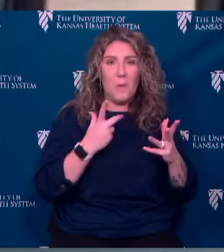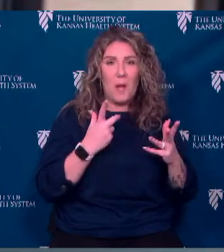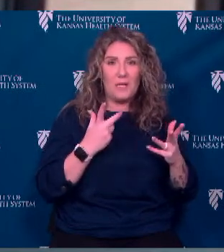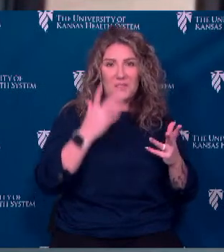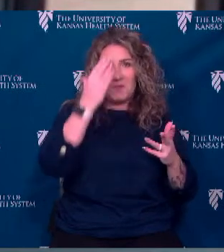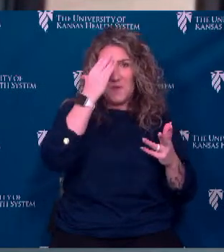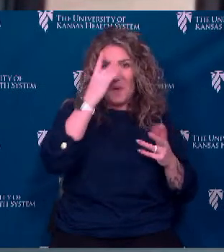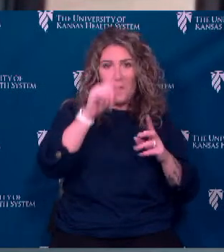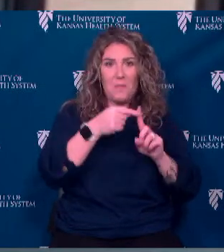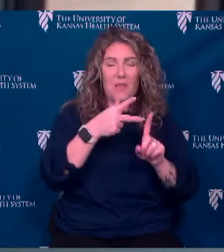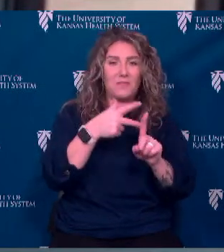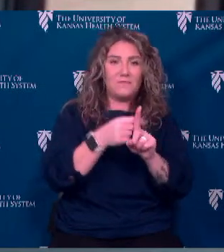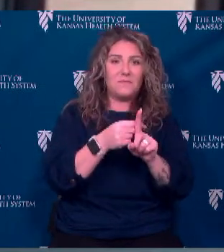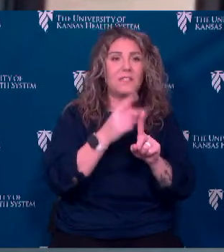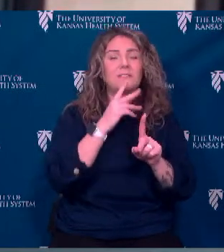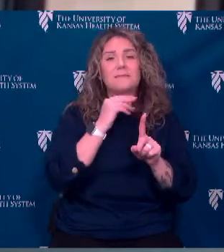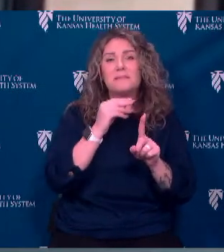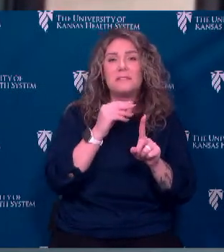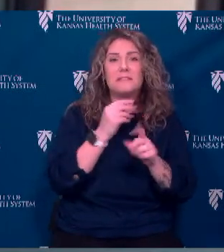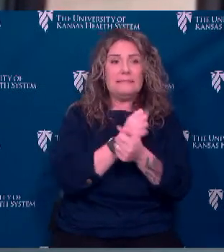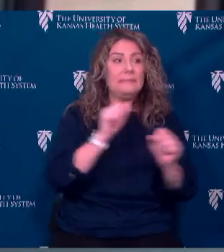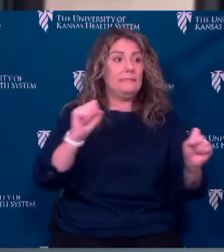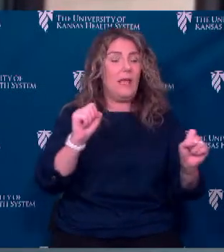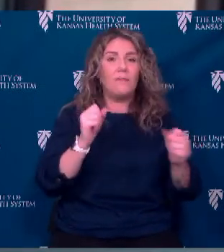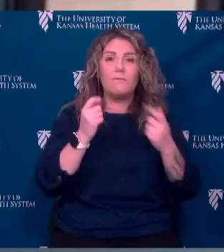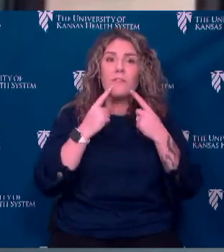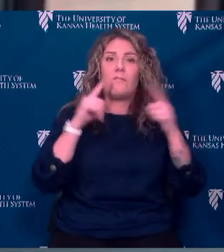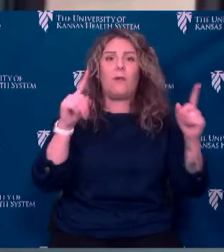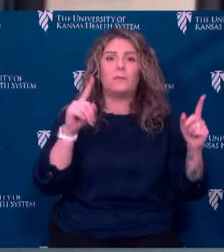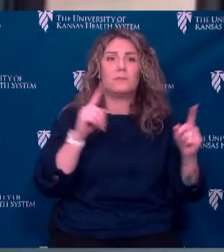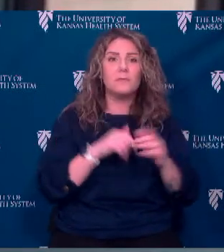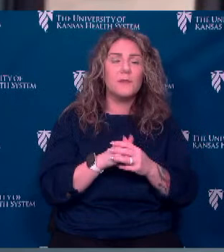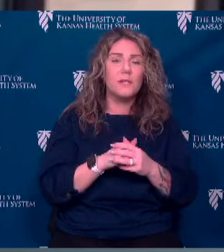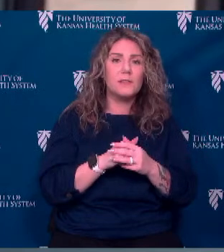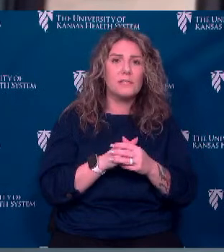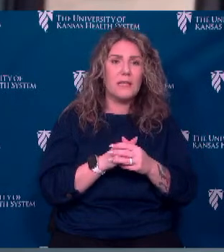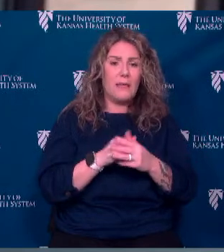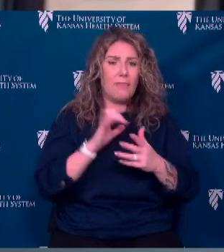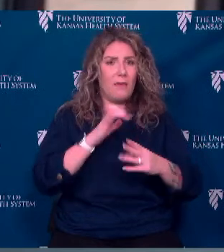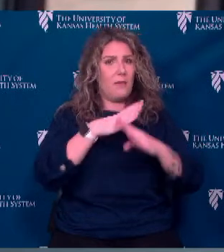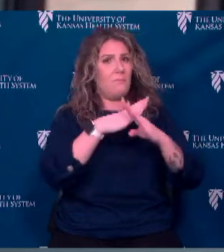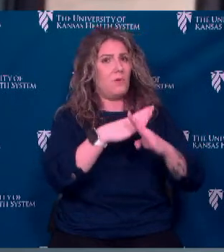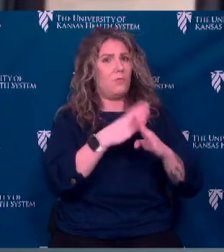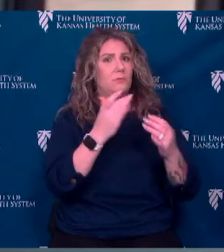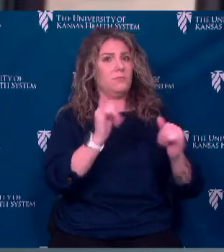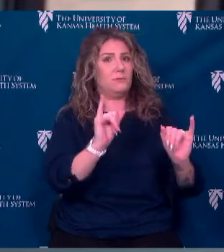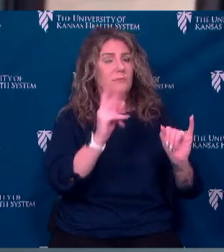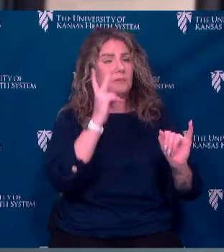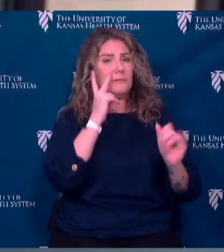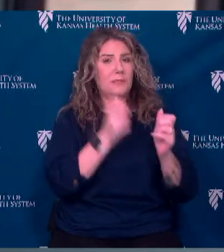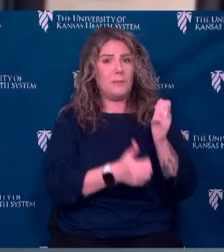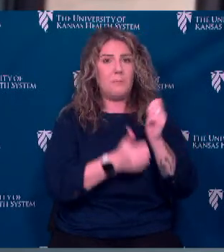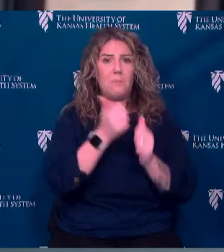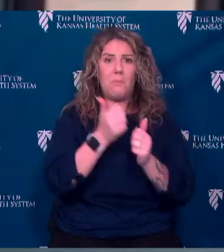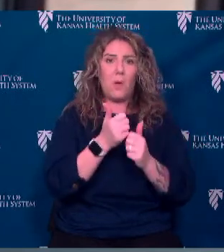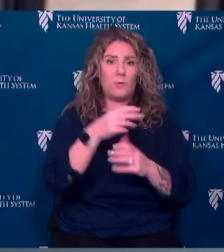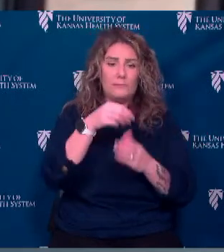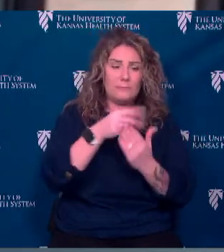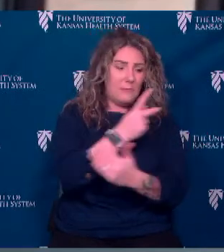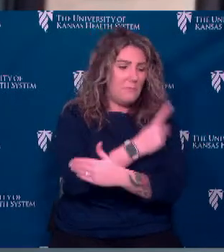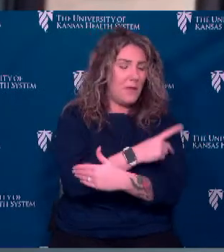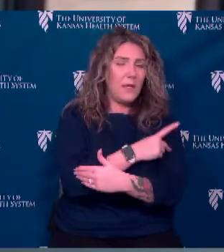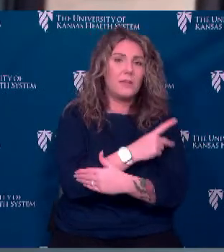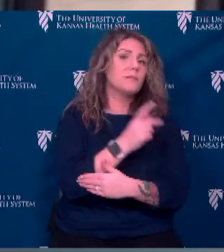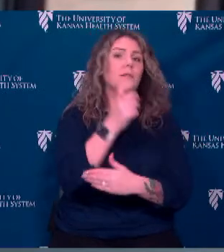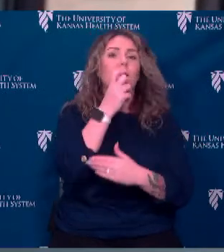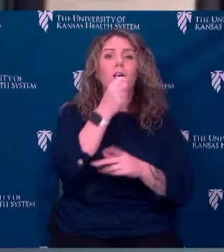the safety, the efficacy, the immunity that it provides. We're still seeing the majority of our inpatients are unvaccinated